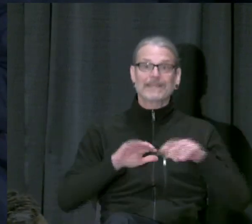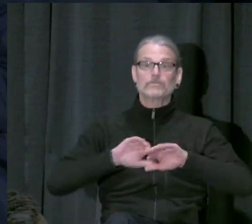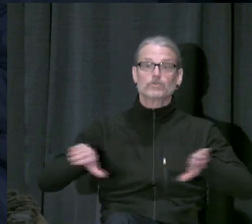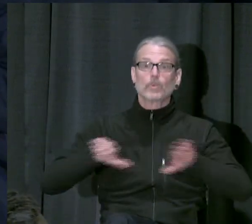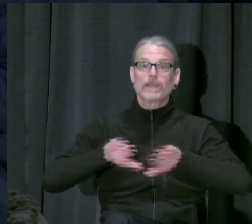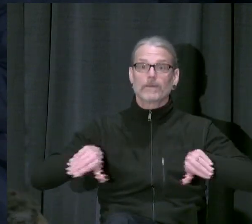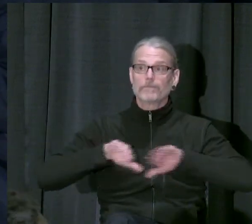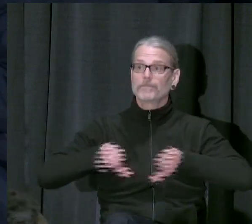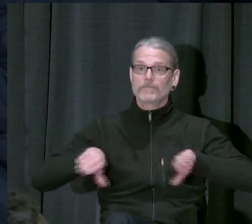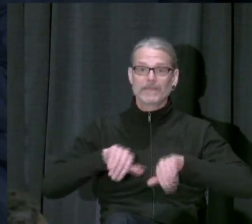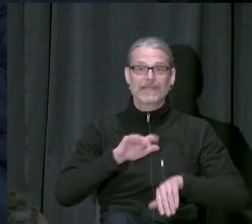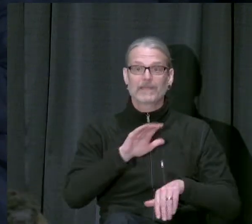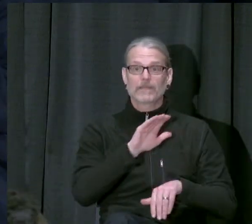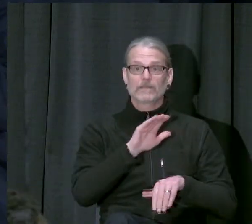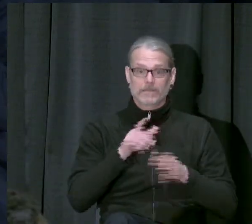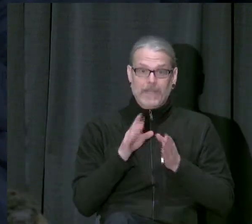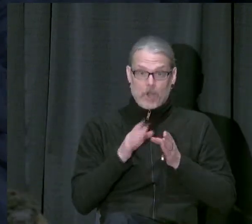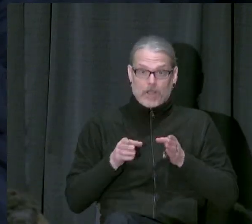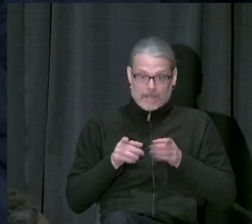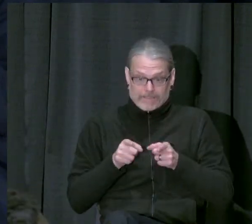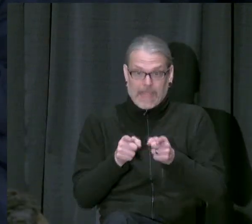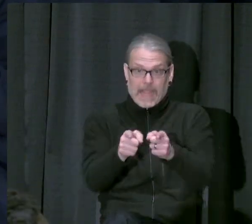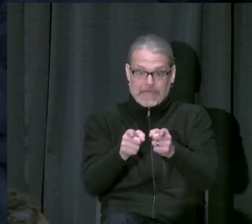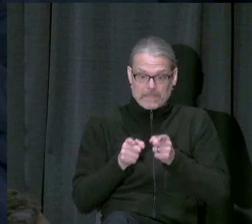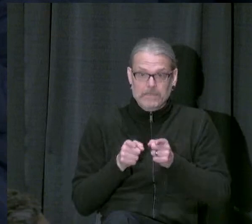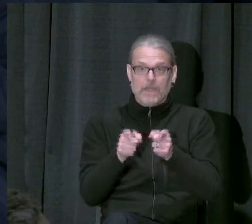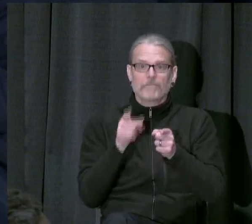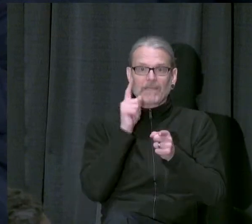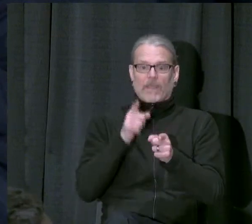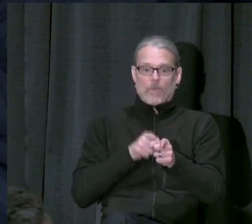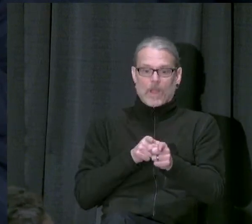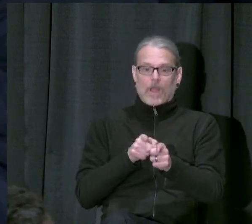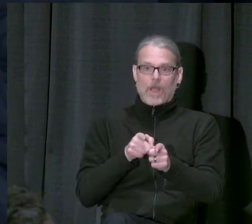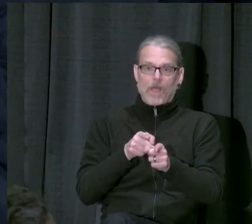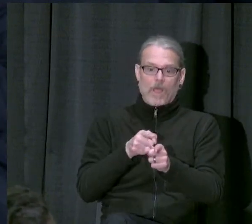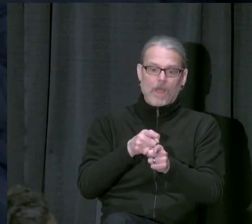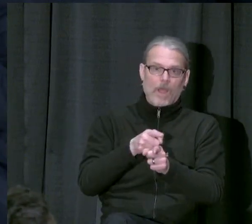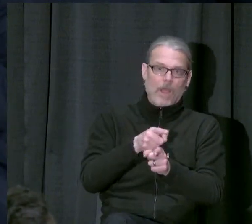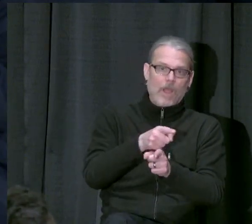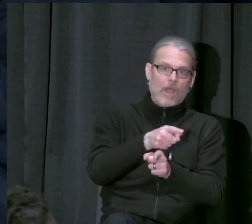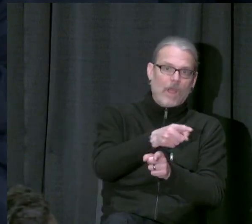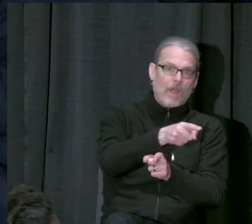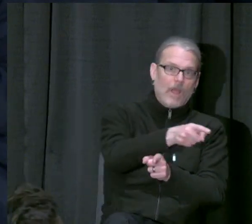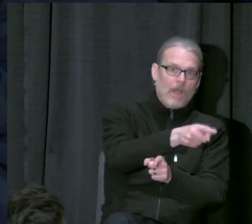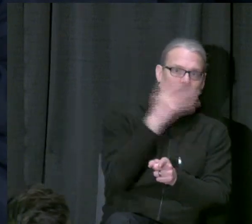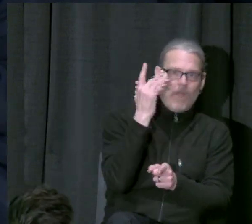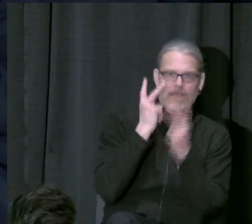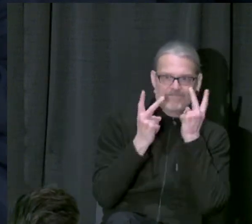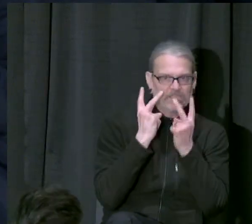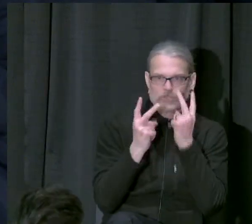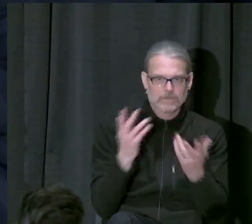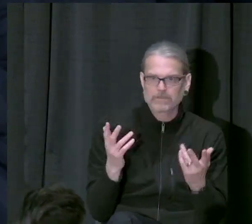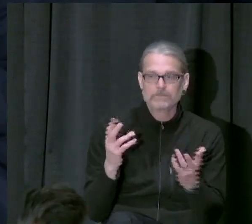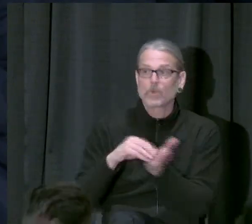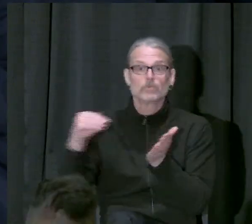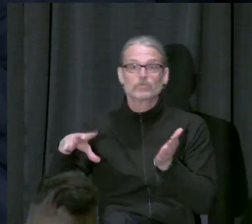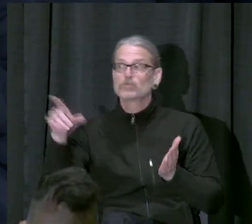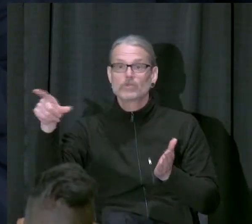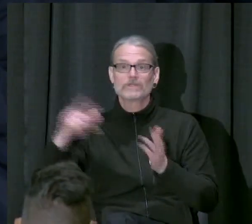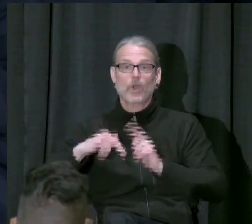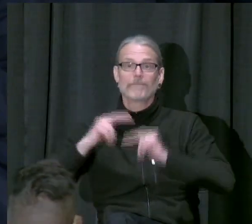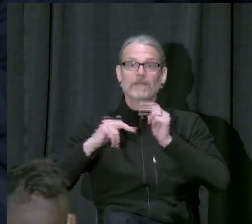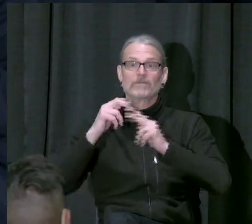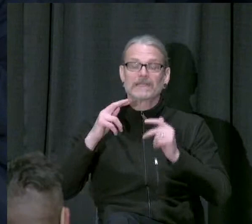in their lanes, but they'll go off track, lacking vision. So the students are building a swim